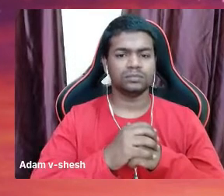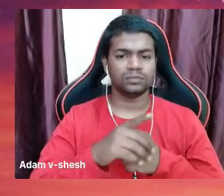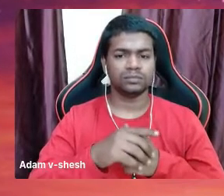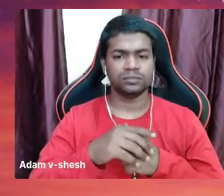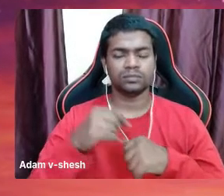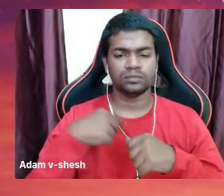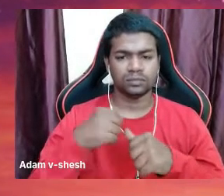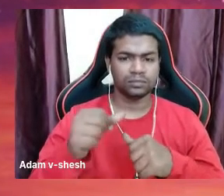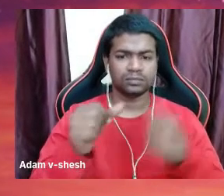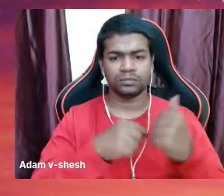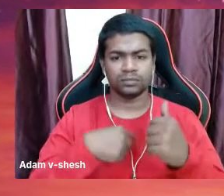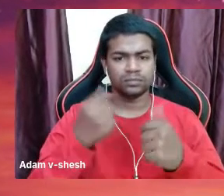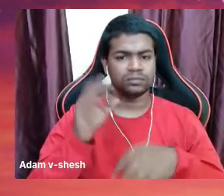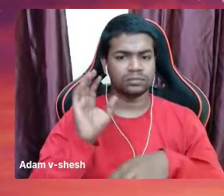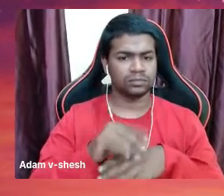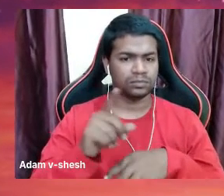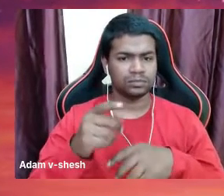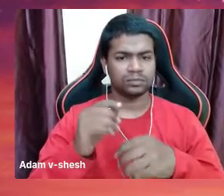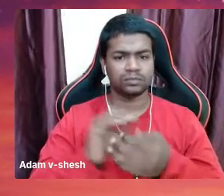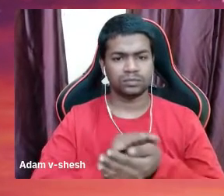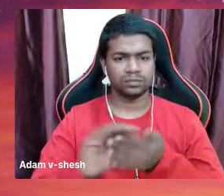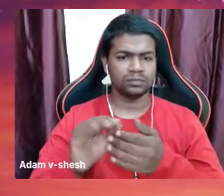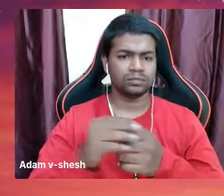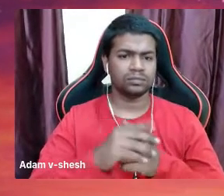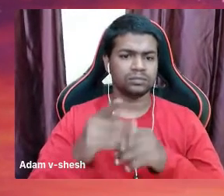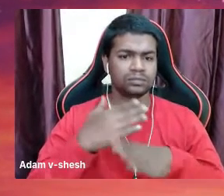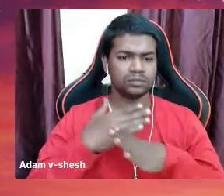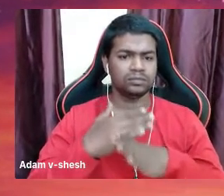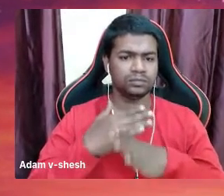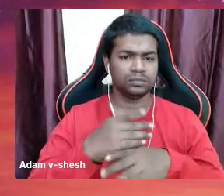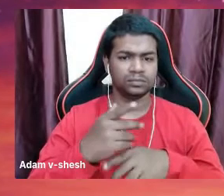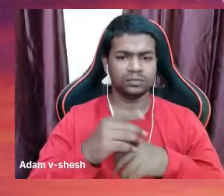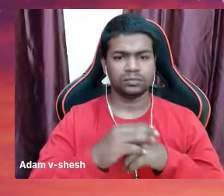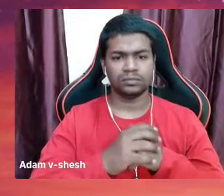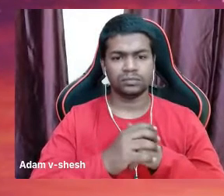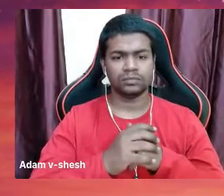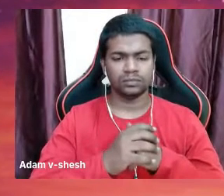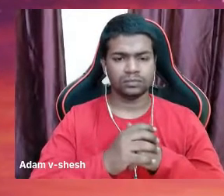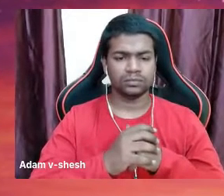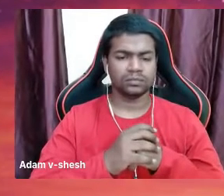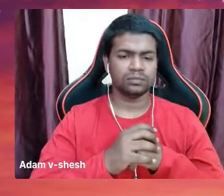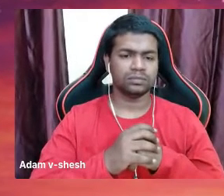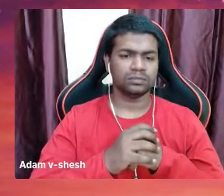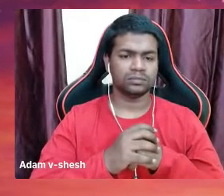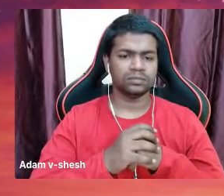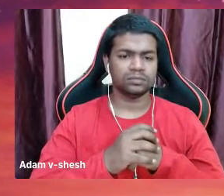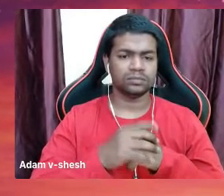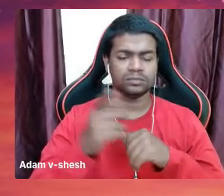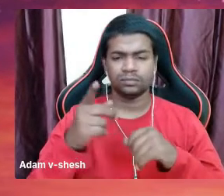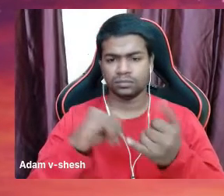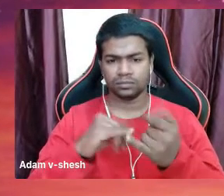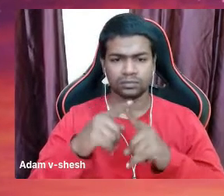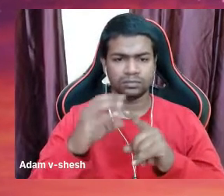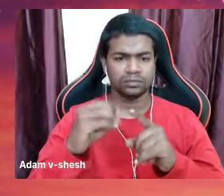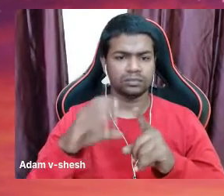invest in public market stocks or a bank, buy shares in a leading bank listed on a stock exchange.